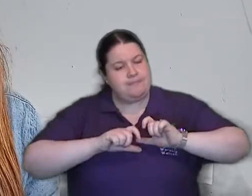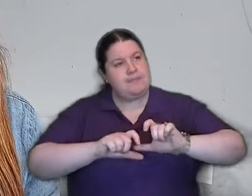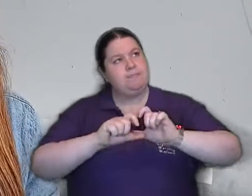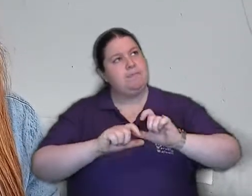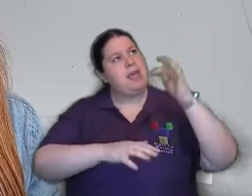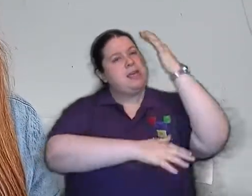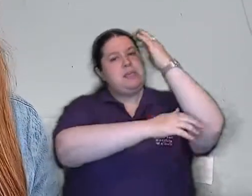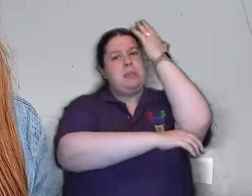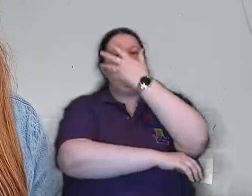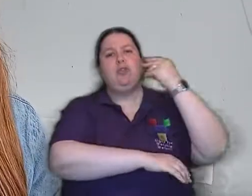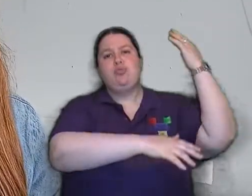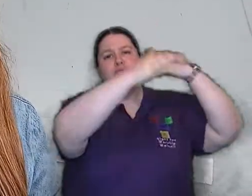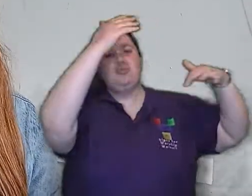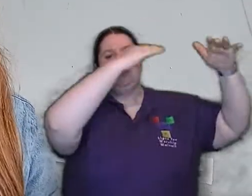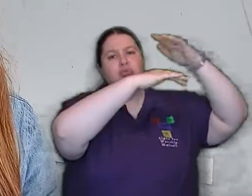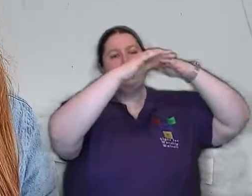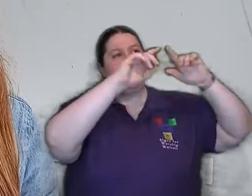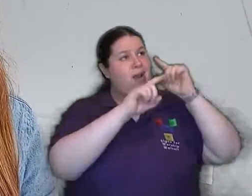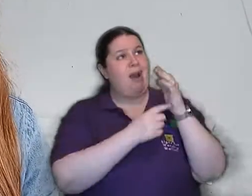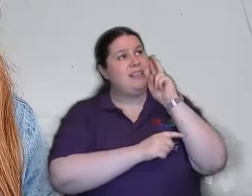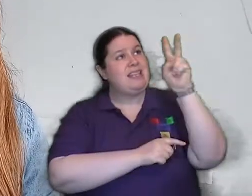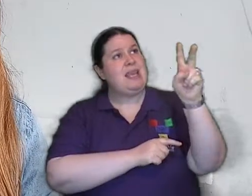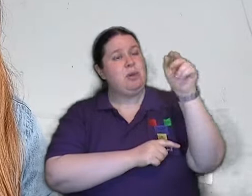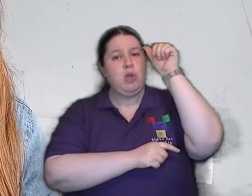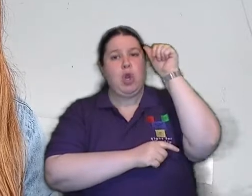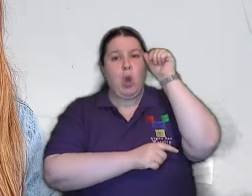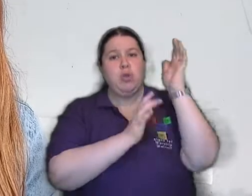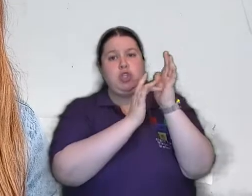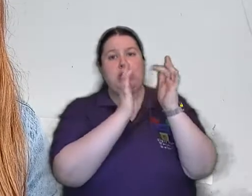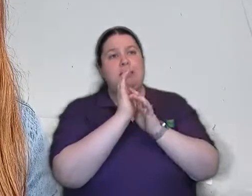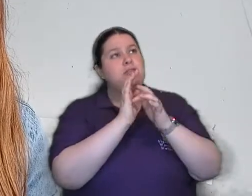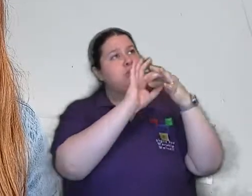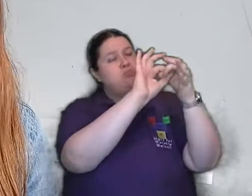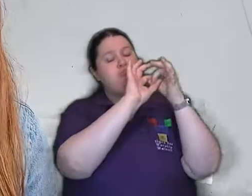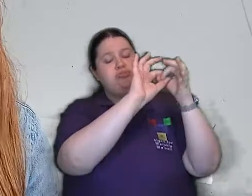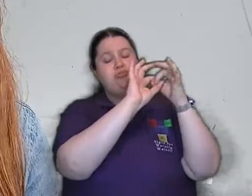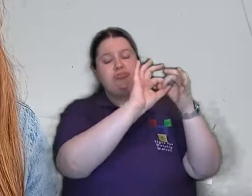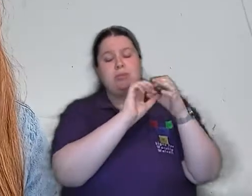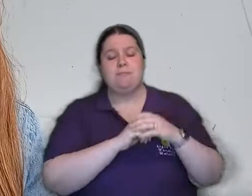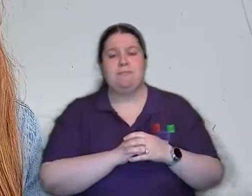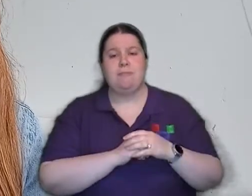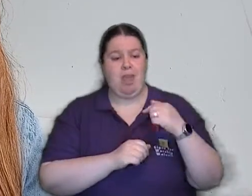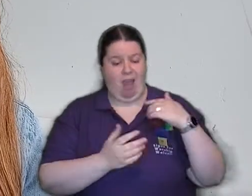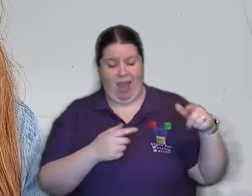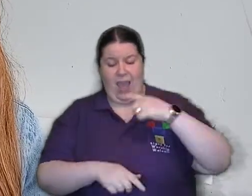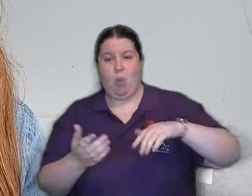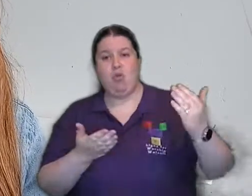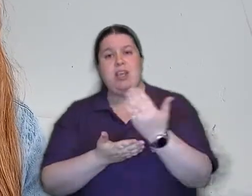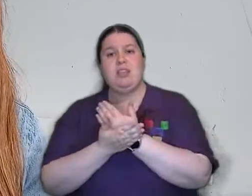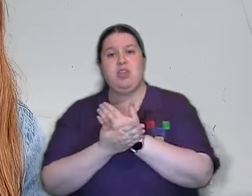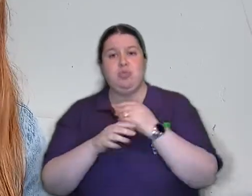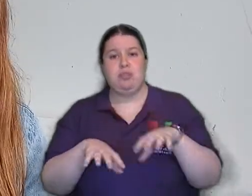the spiritual realm, we cannot see. Jesus intercedes for us at God's right hand. The victory is already won,